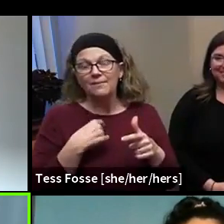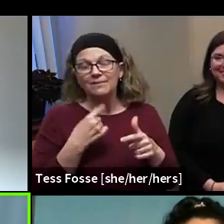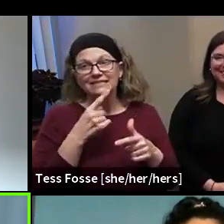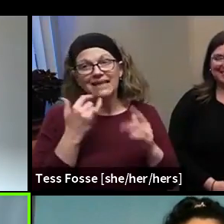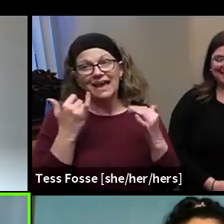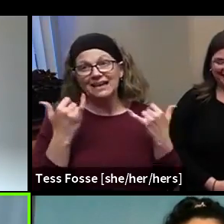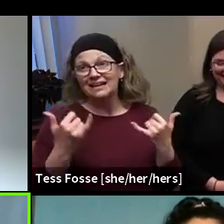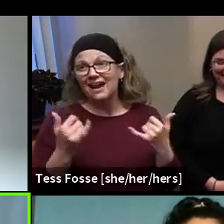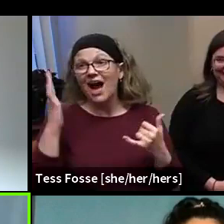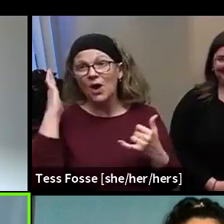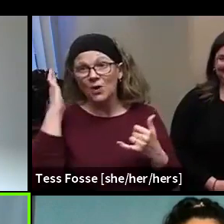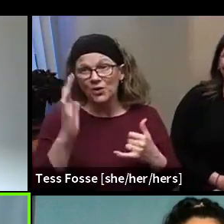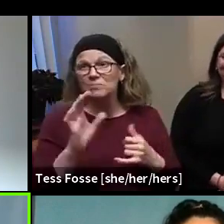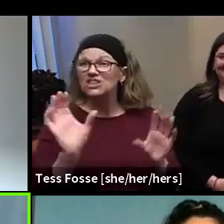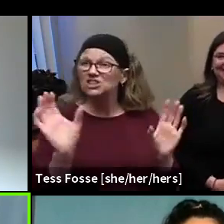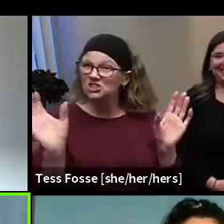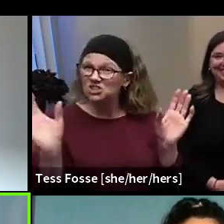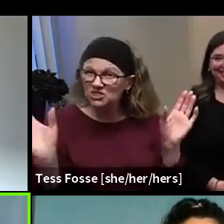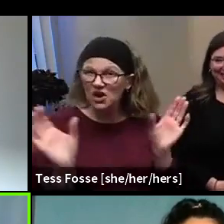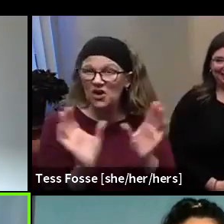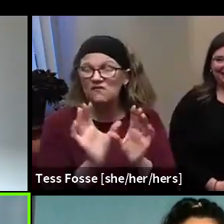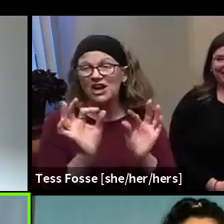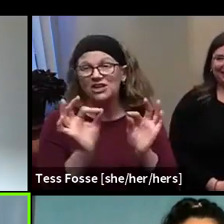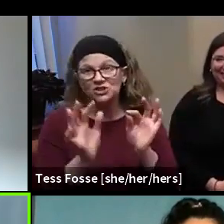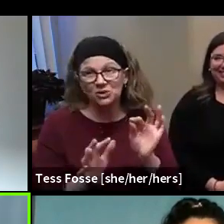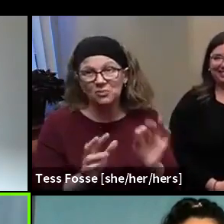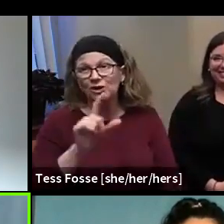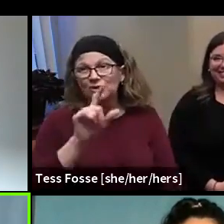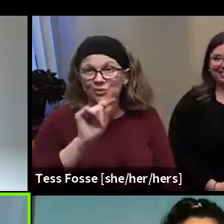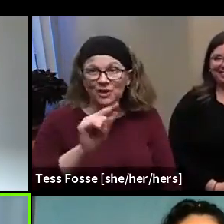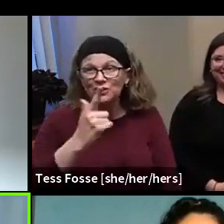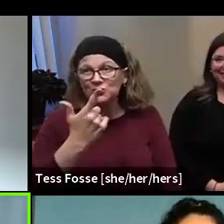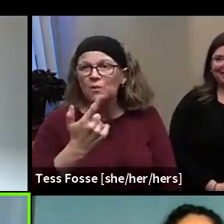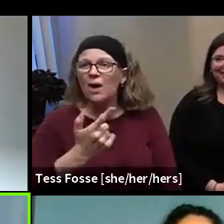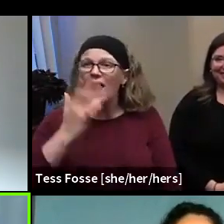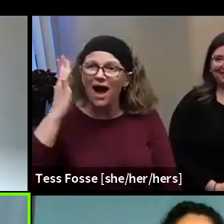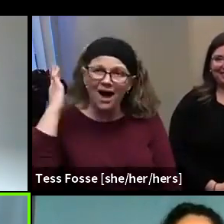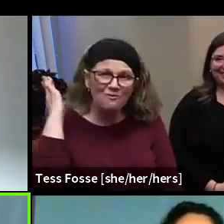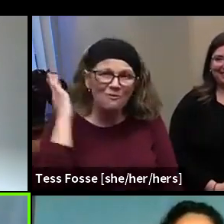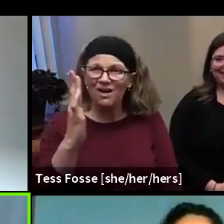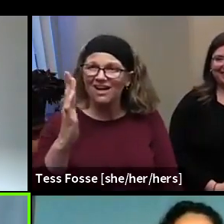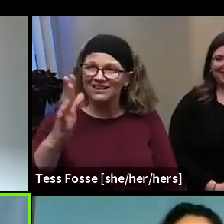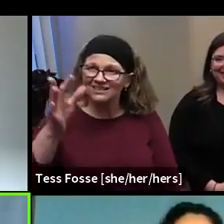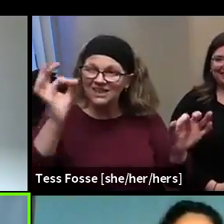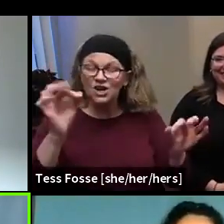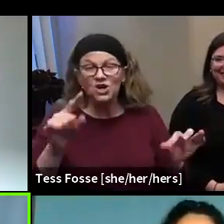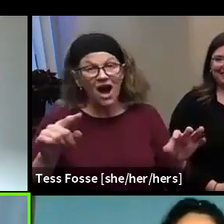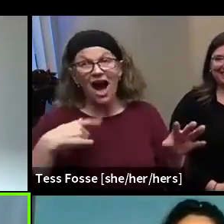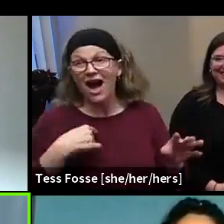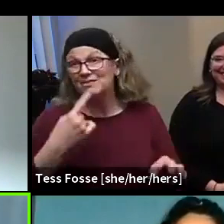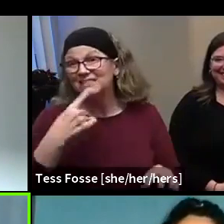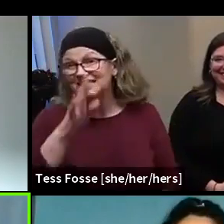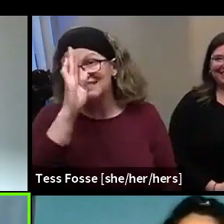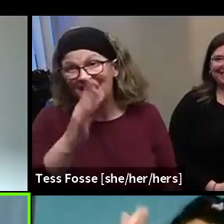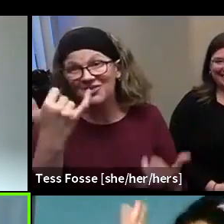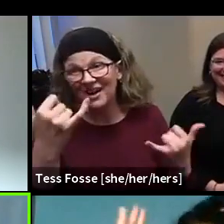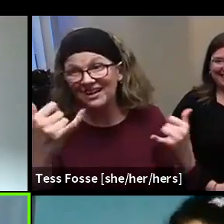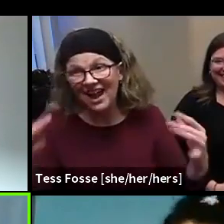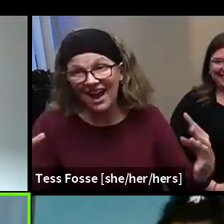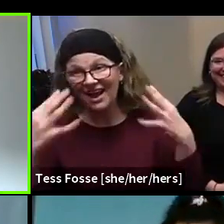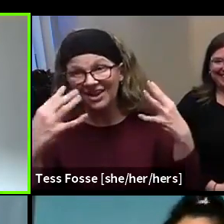now. I will be a nationally certified interpreter of the year of 2021. It's going to happen. You heard it here first.